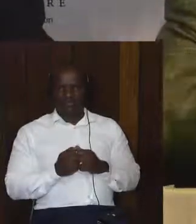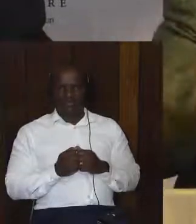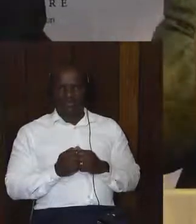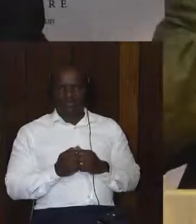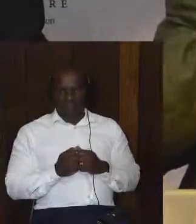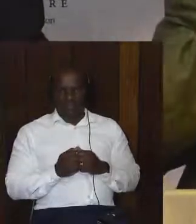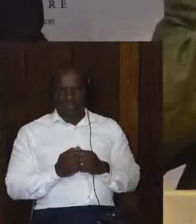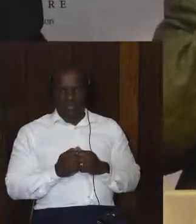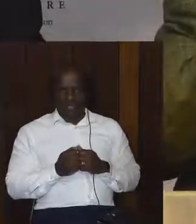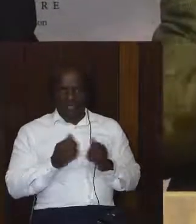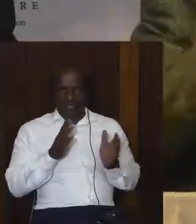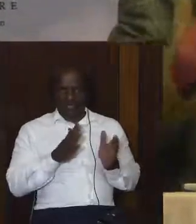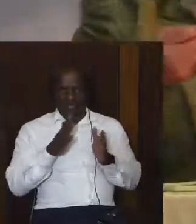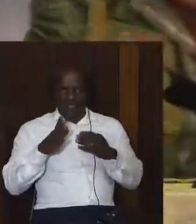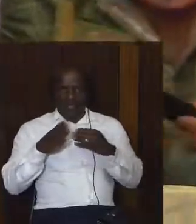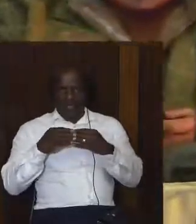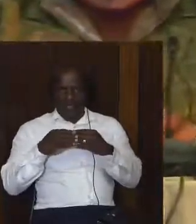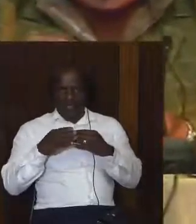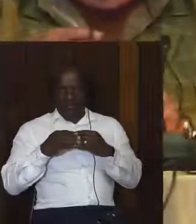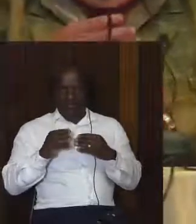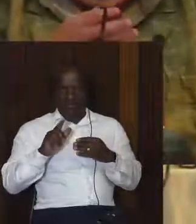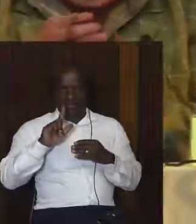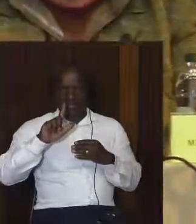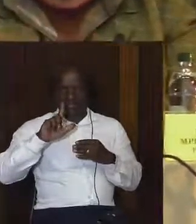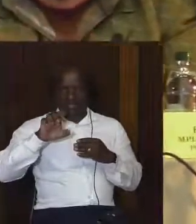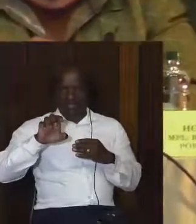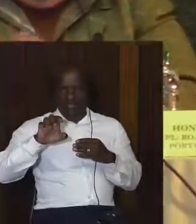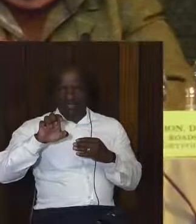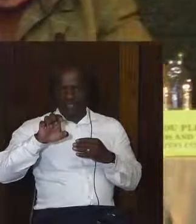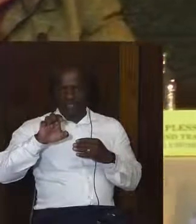Member Ledwaba. Thanks, Chair.